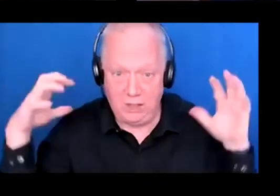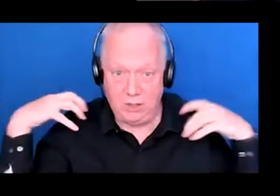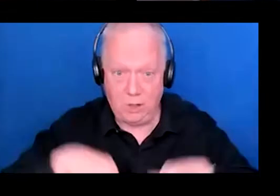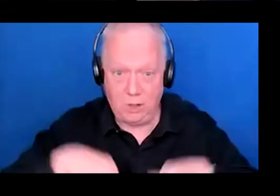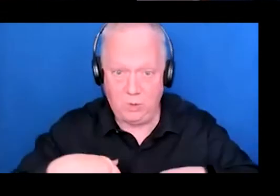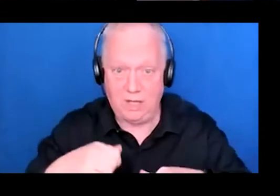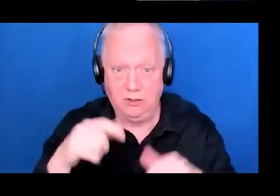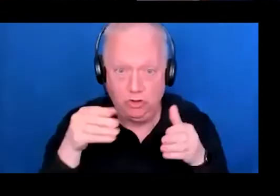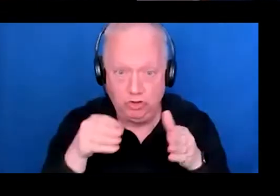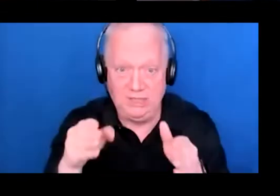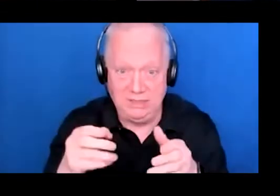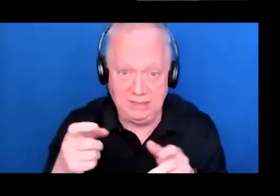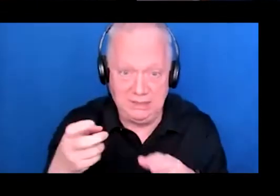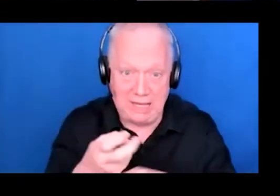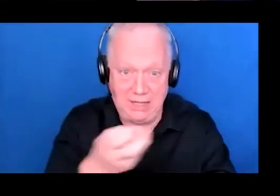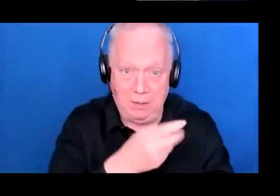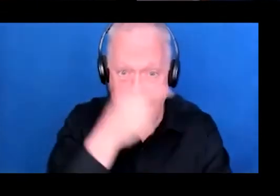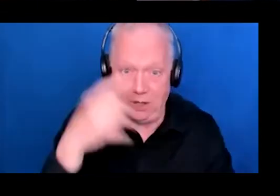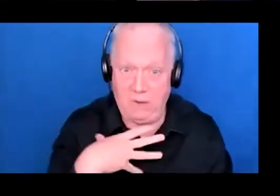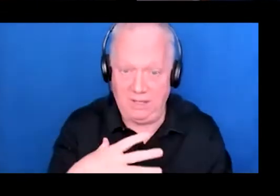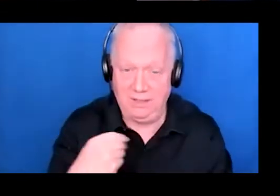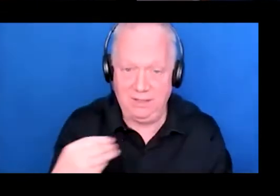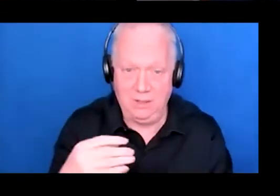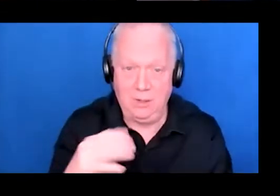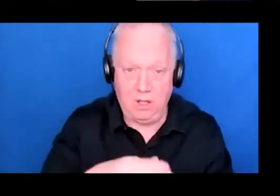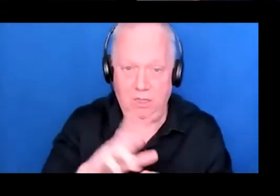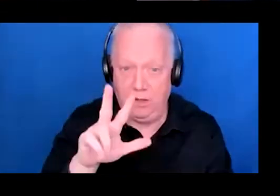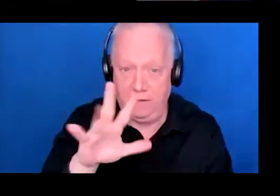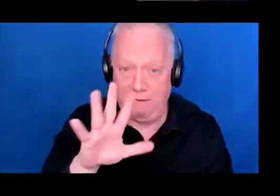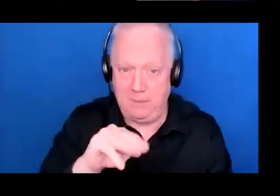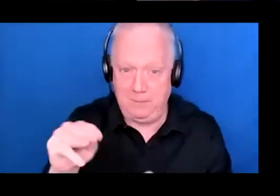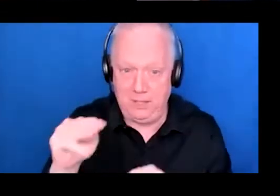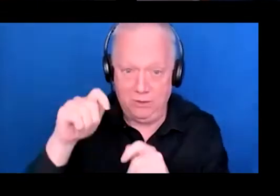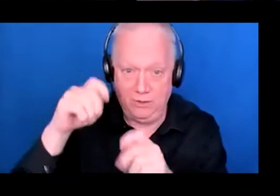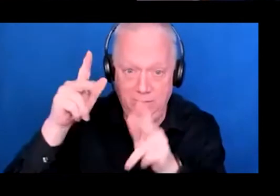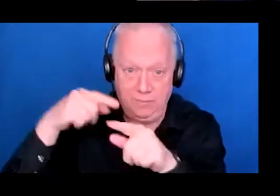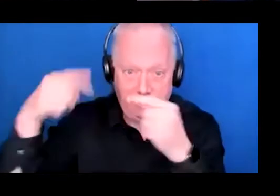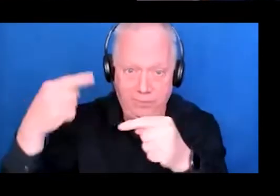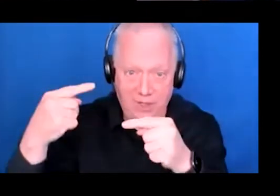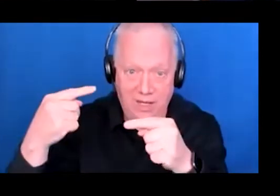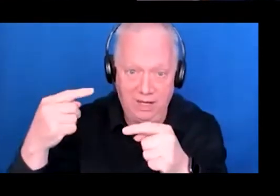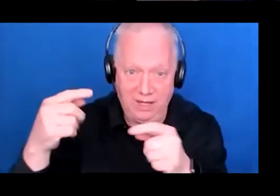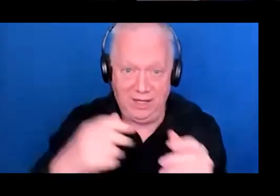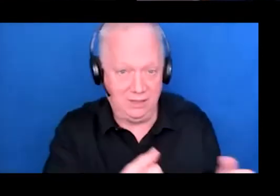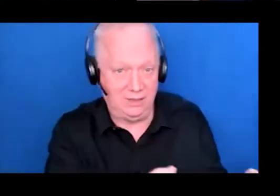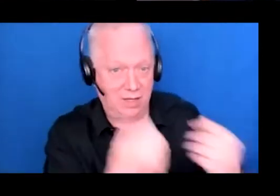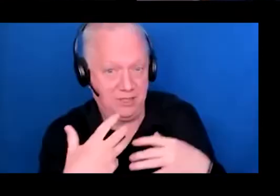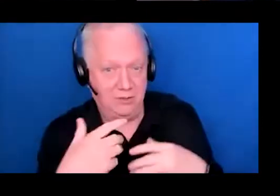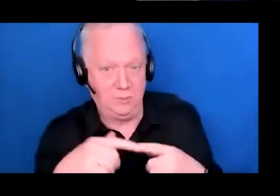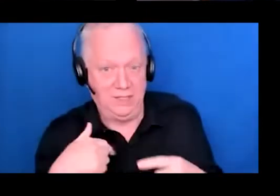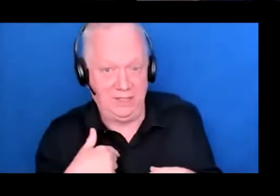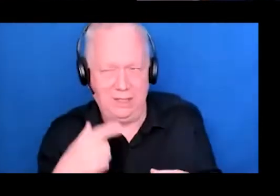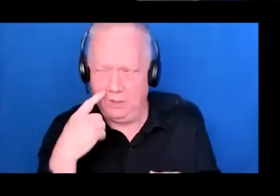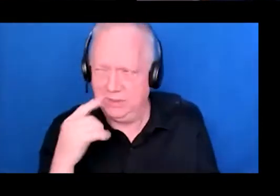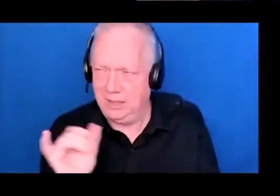skating black and white, that was actually shot on 35 millimeter. And he had dumped that to me to, like, I